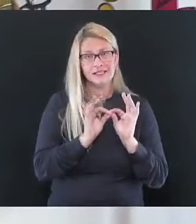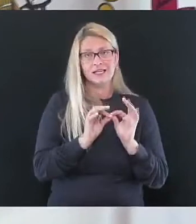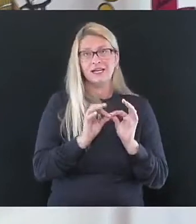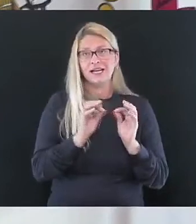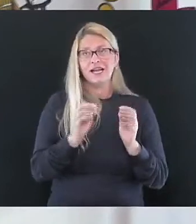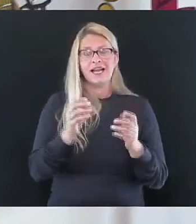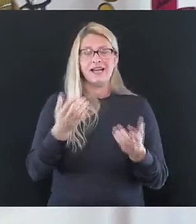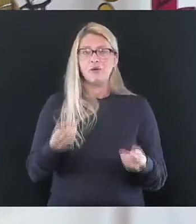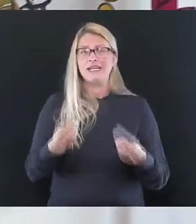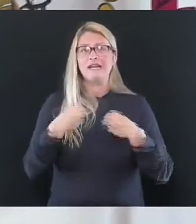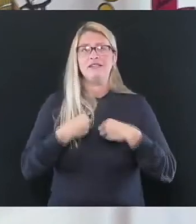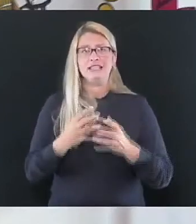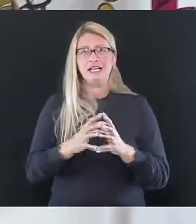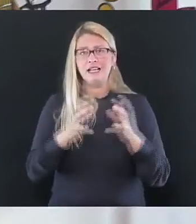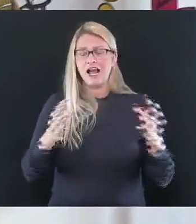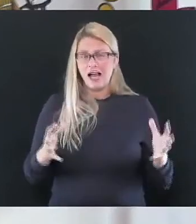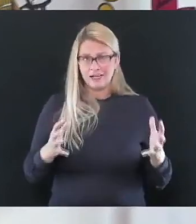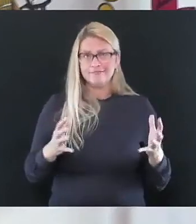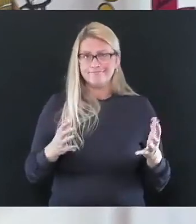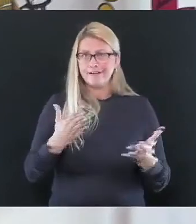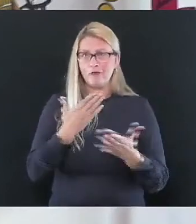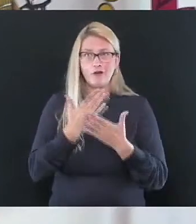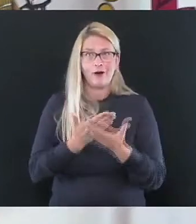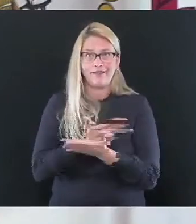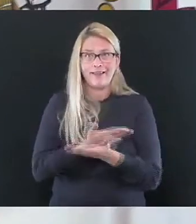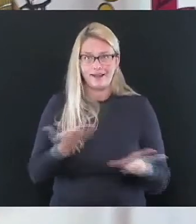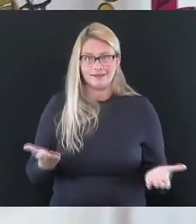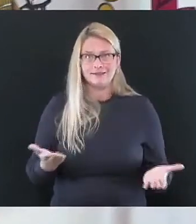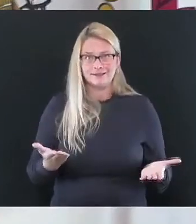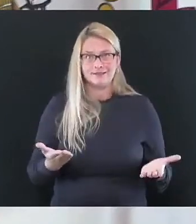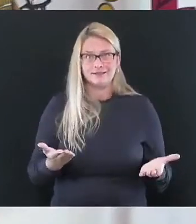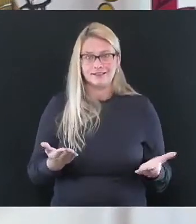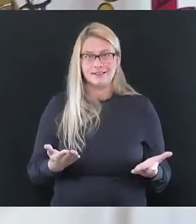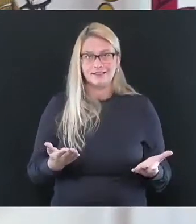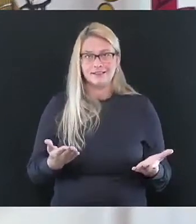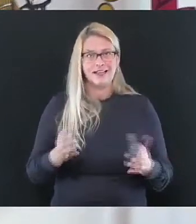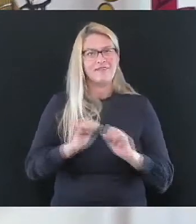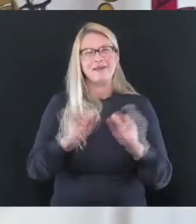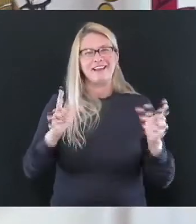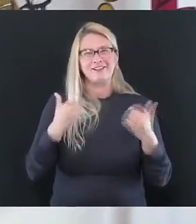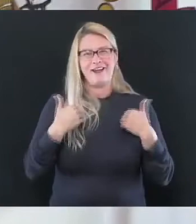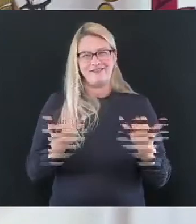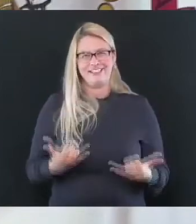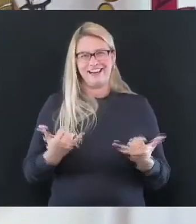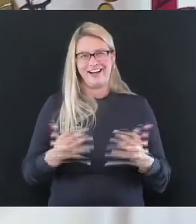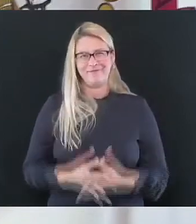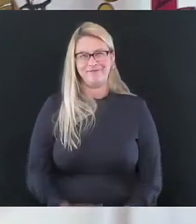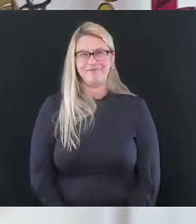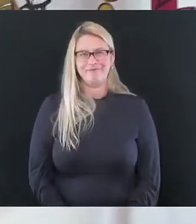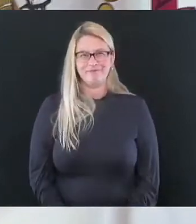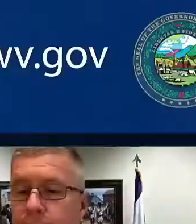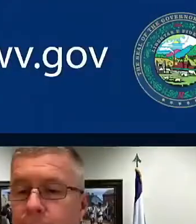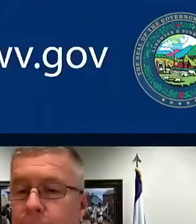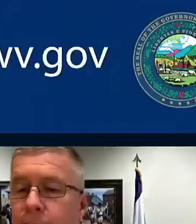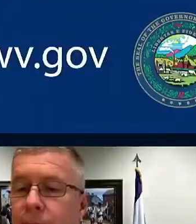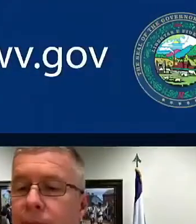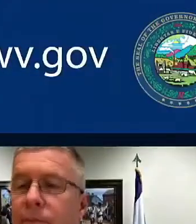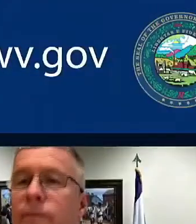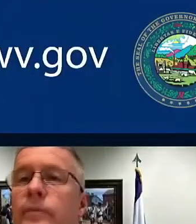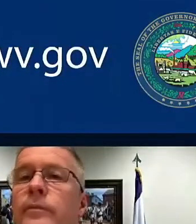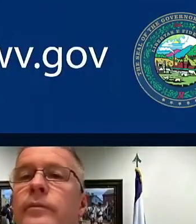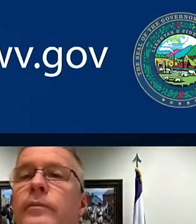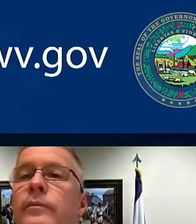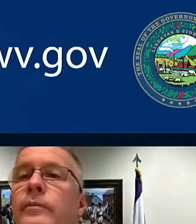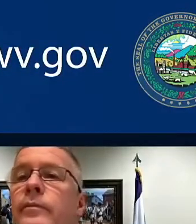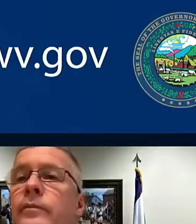lot of goodness, and, you know, but nevertheless, you know, that's all I got today. All right, thank you, Governor. Let's now